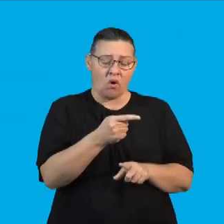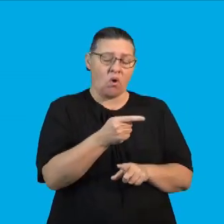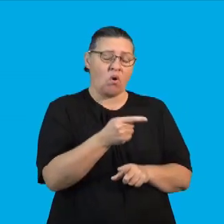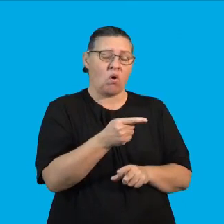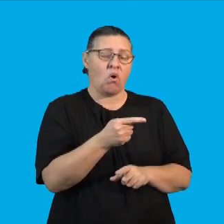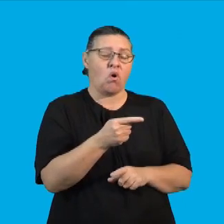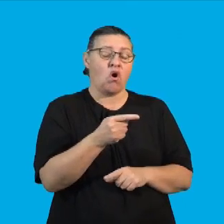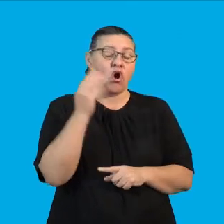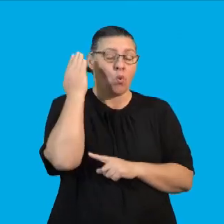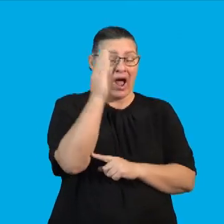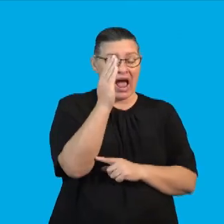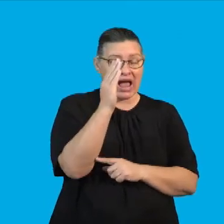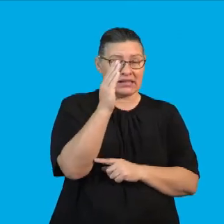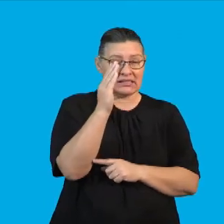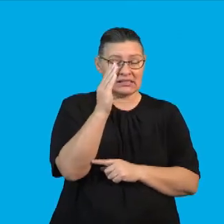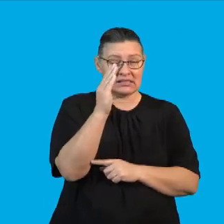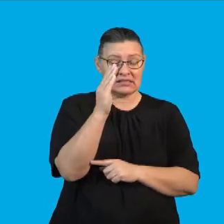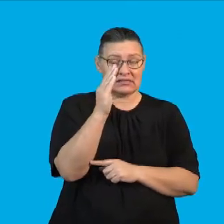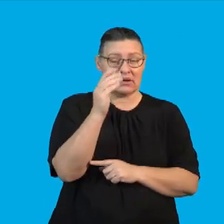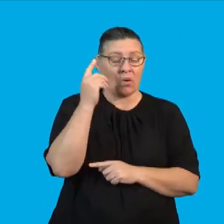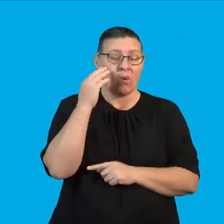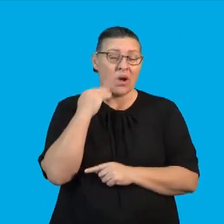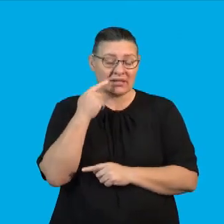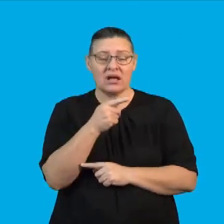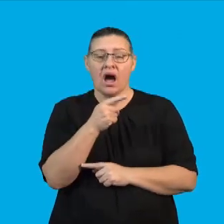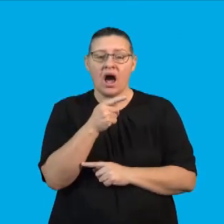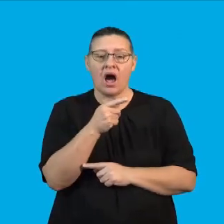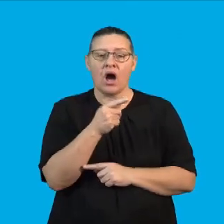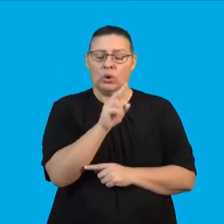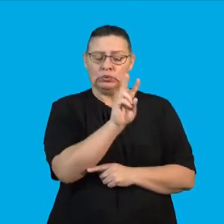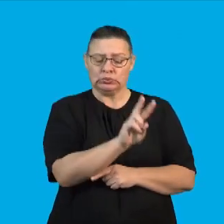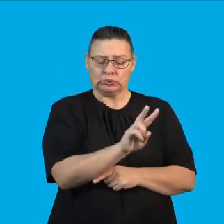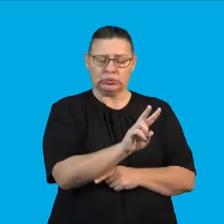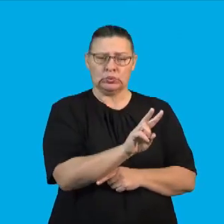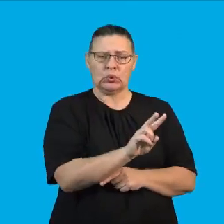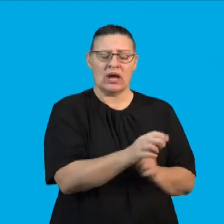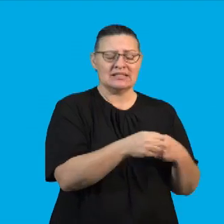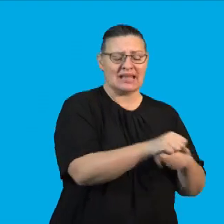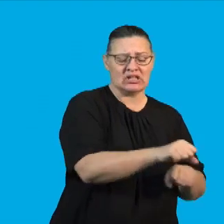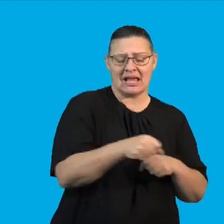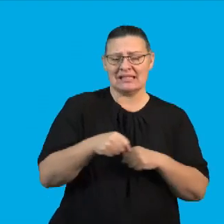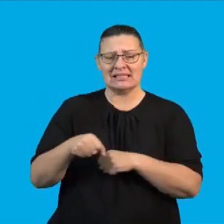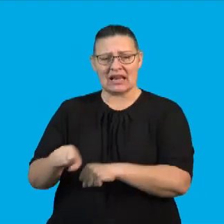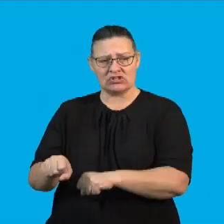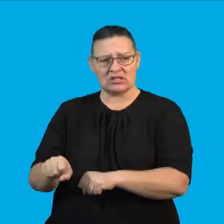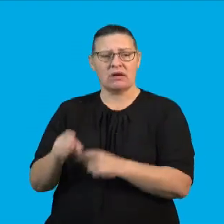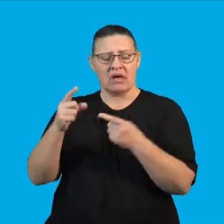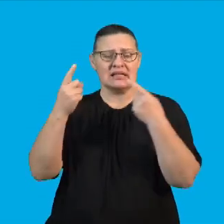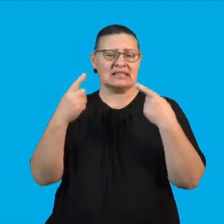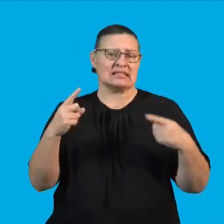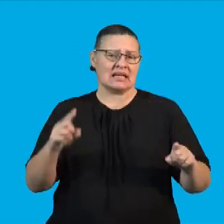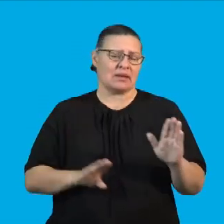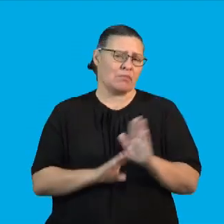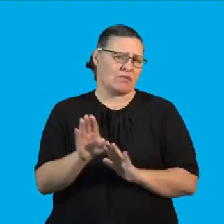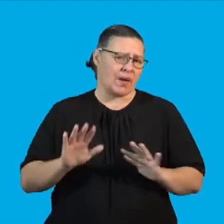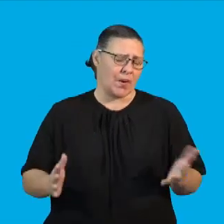great white shark increase its reproductive success. For how many marks? 4 marks. It